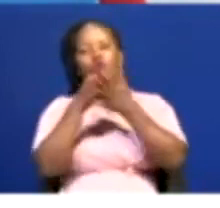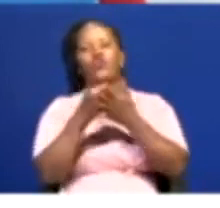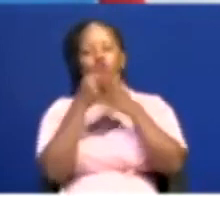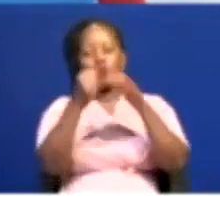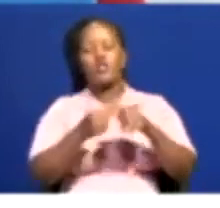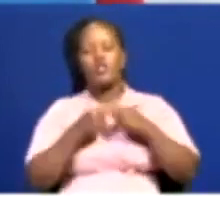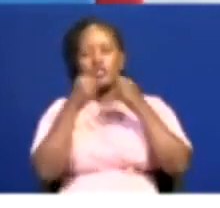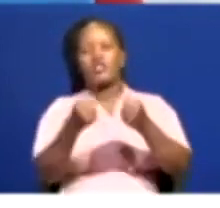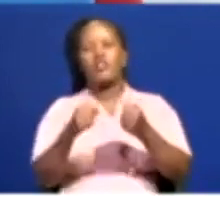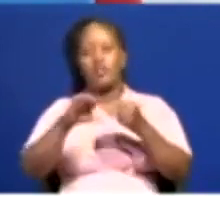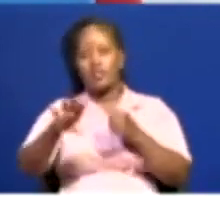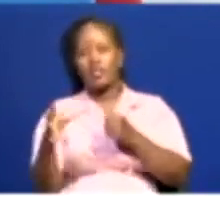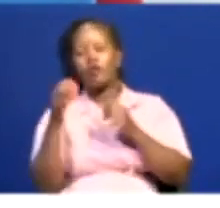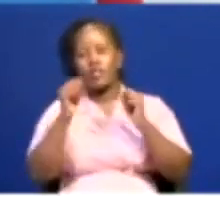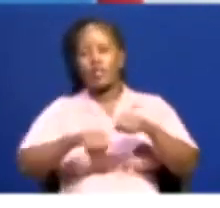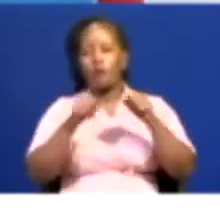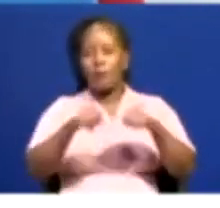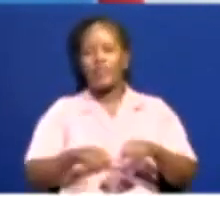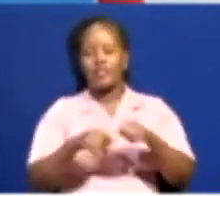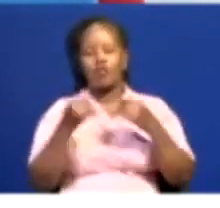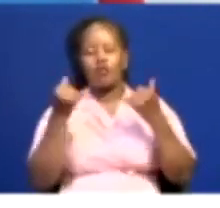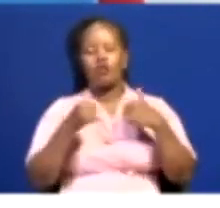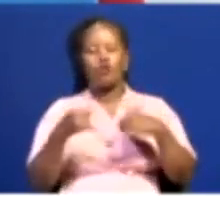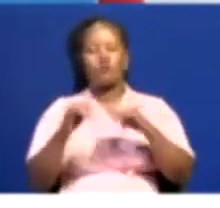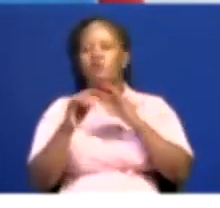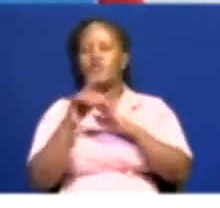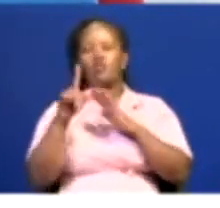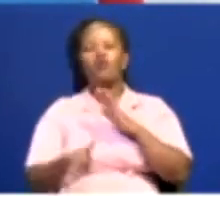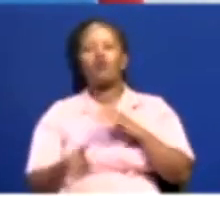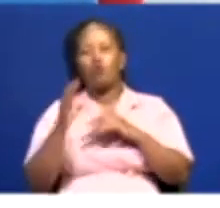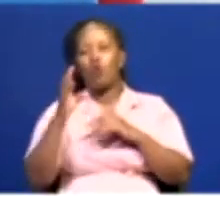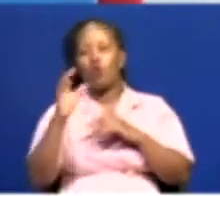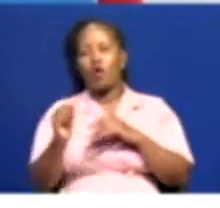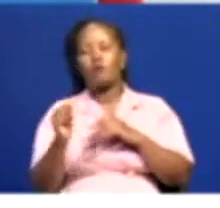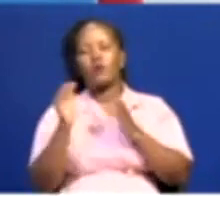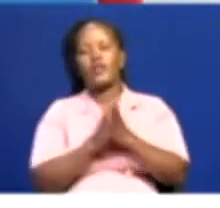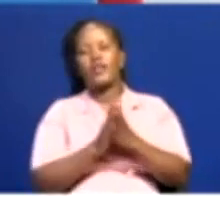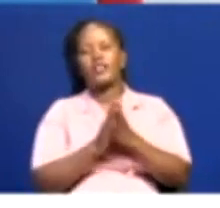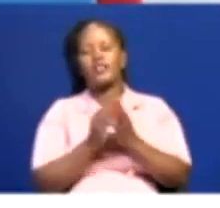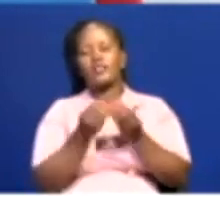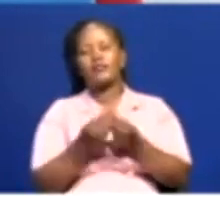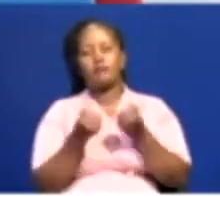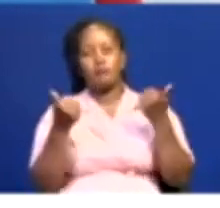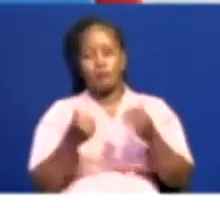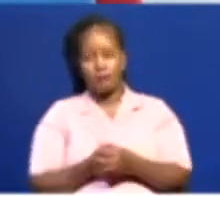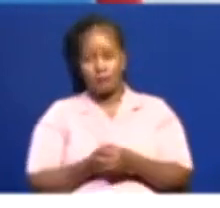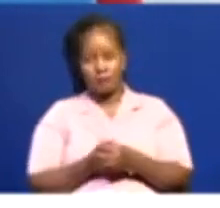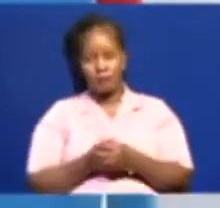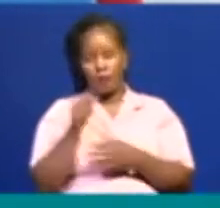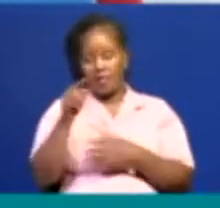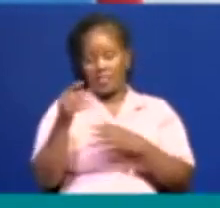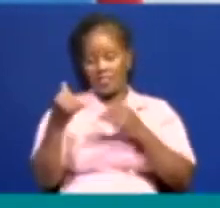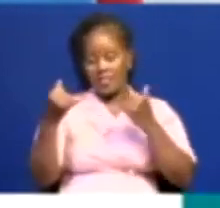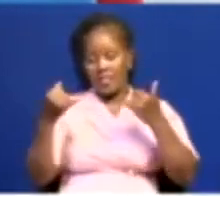even capability to implement the low carbon and climate resilient interventions. The imminent